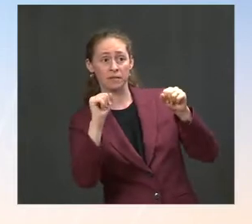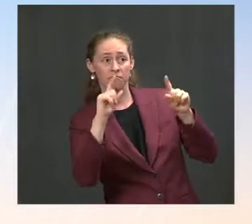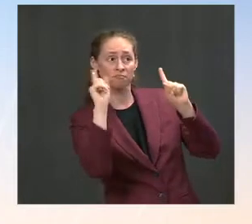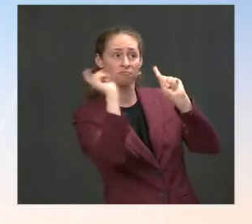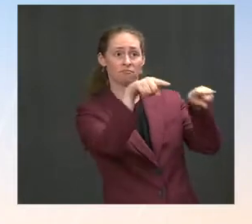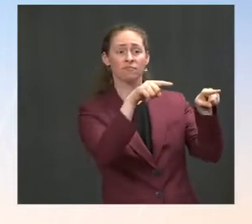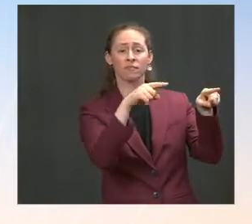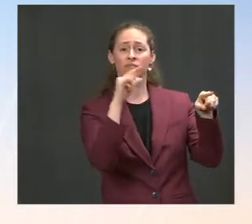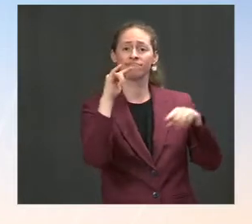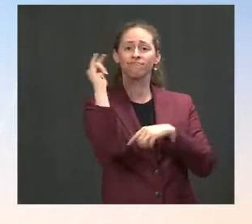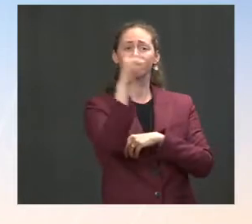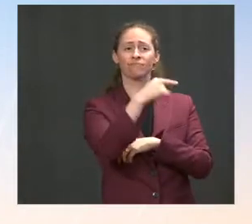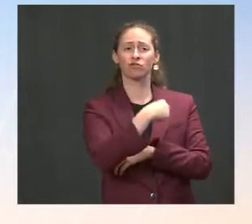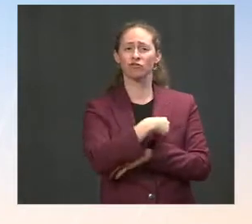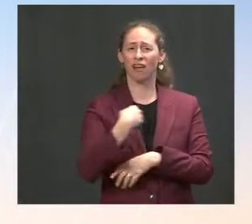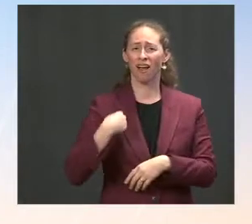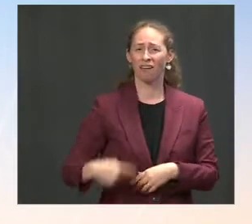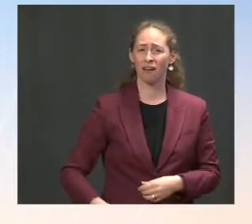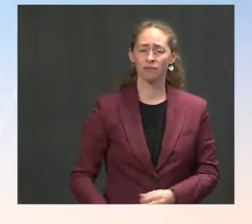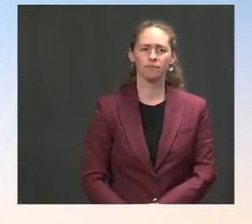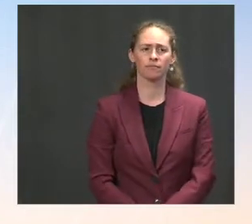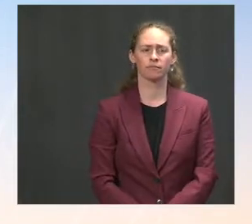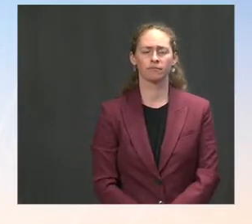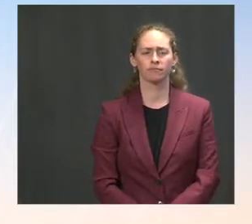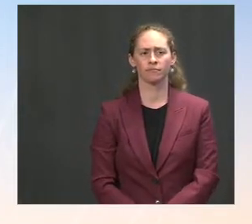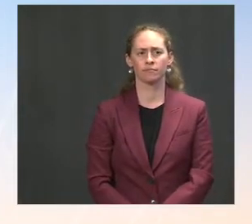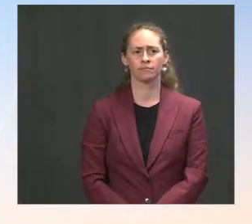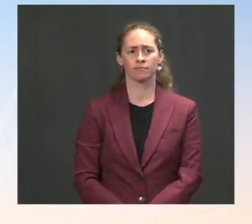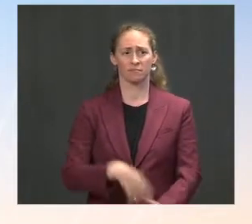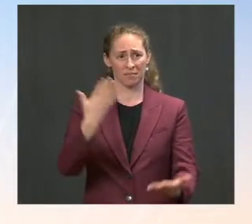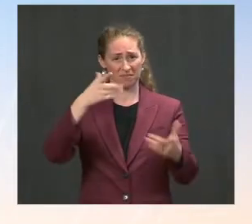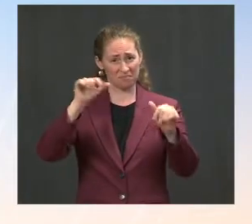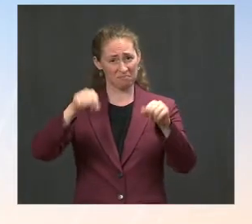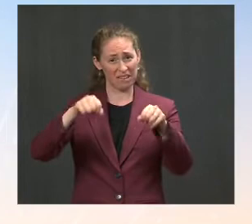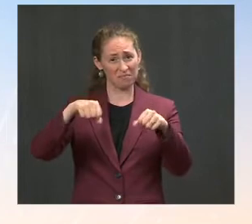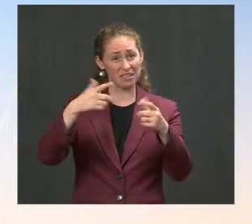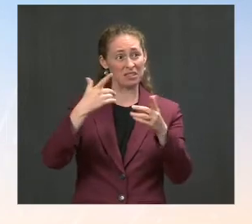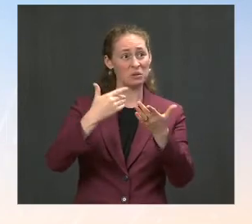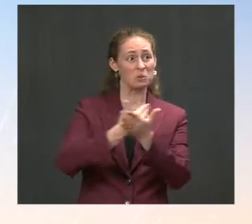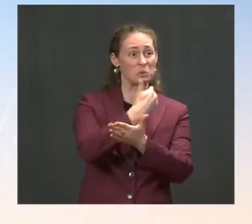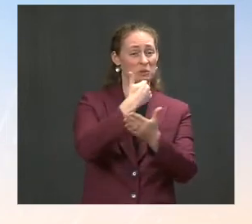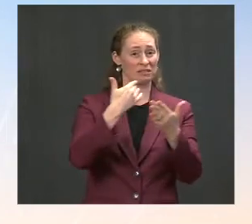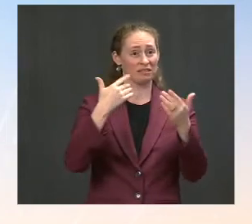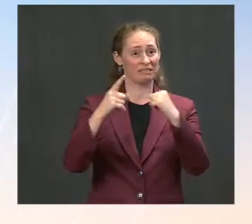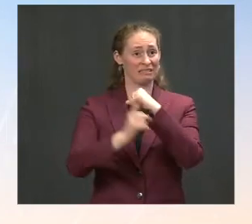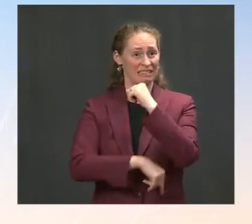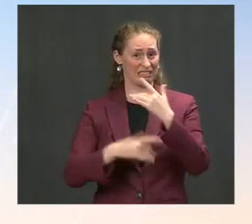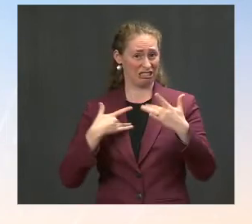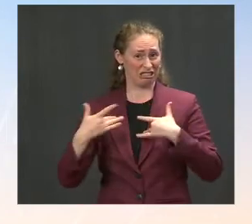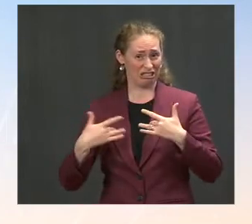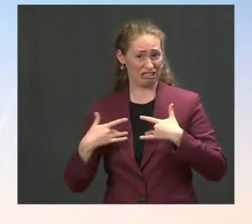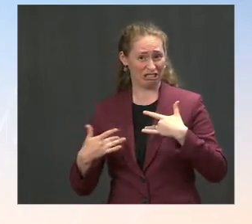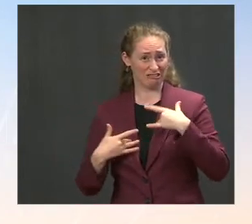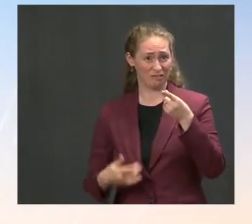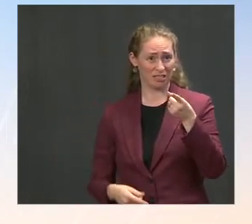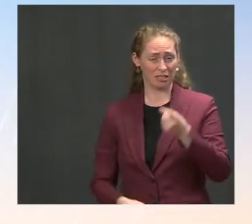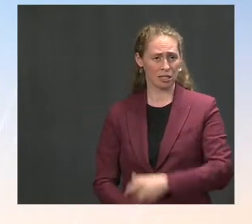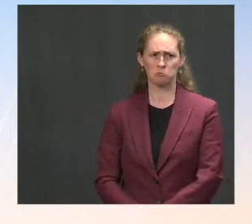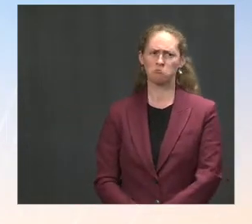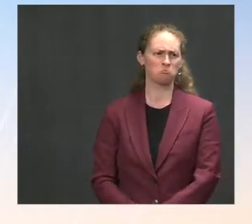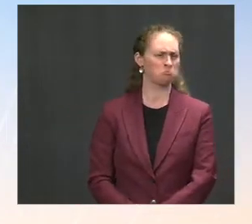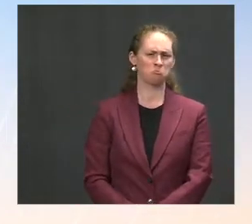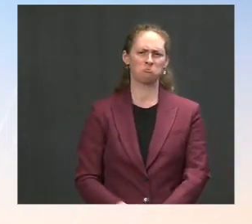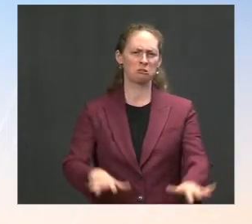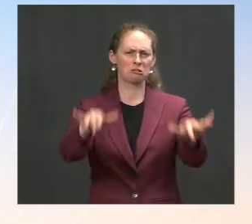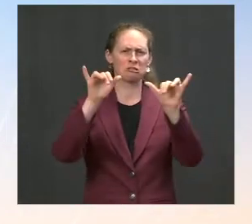escalating sanctions, a potential escalating sanctions war? Well, first, I'm not aware of any changes to her planned trip, and certainly we discuss not